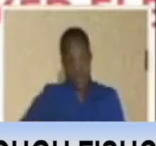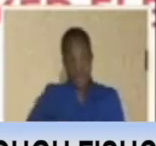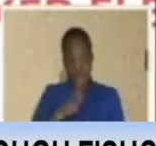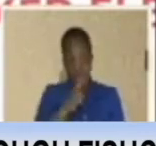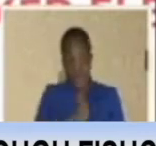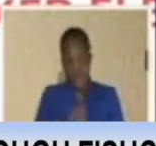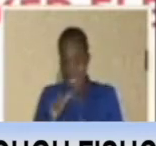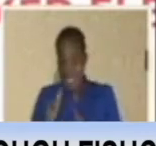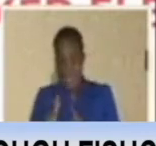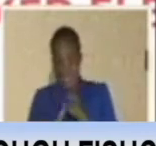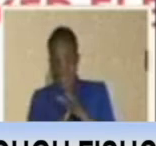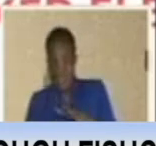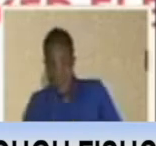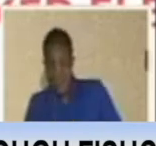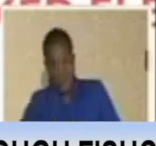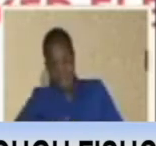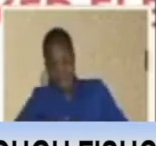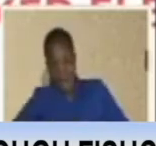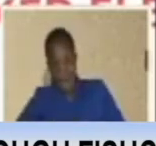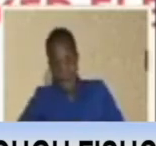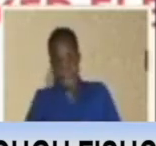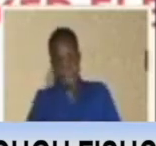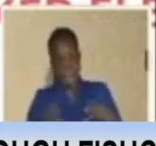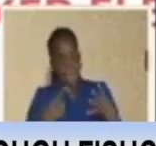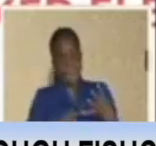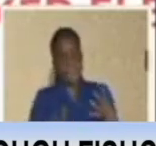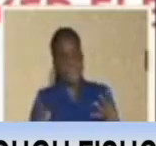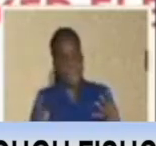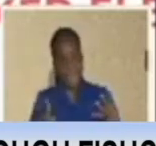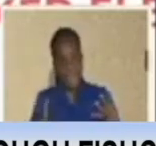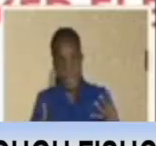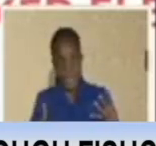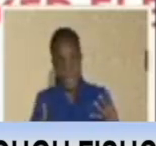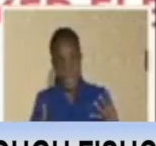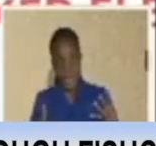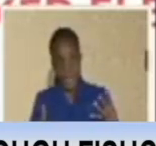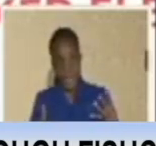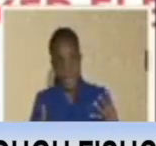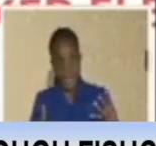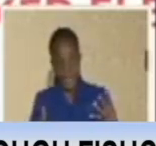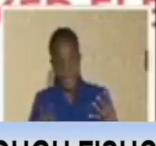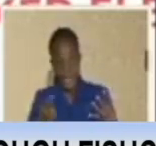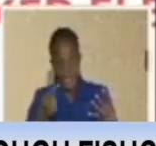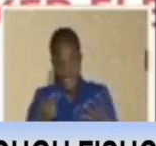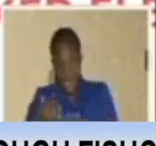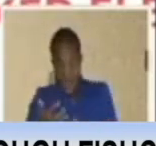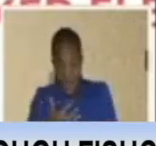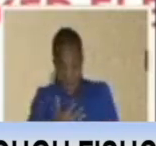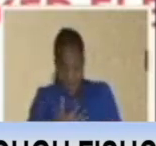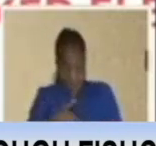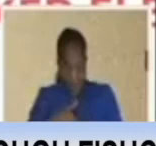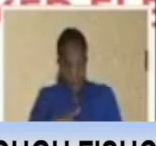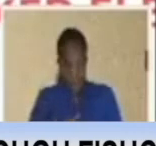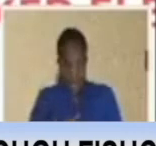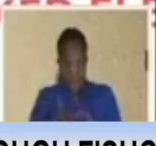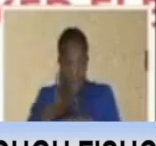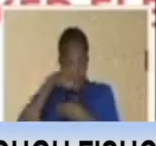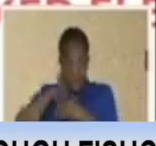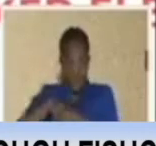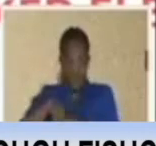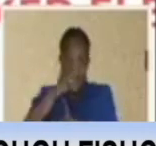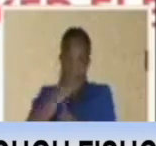4, to ensure that the proceeds from this quota are made part of the